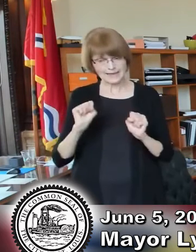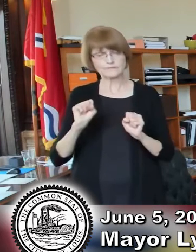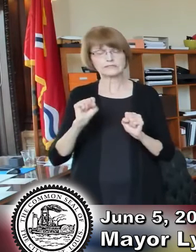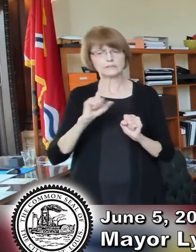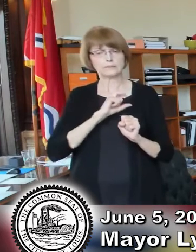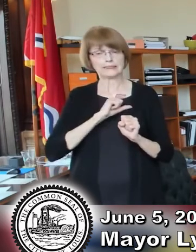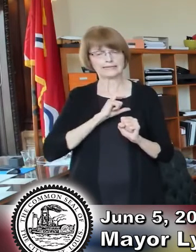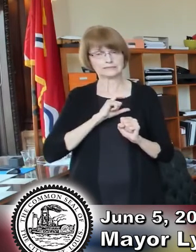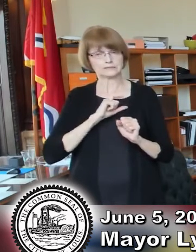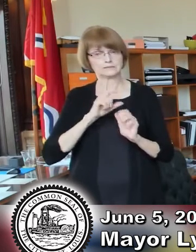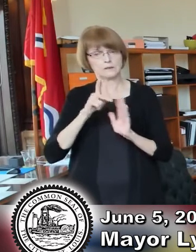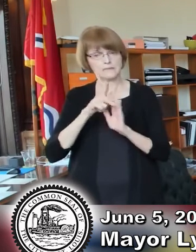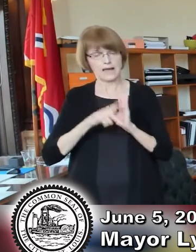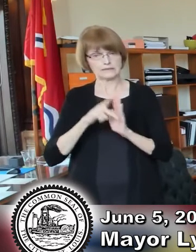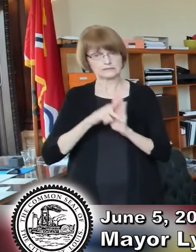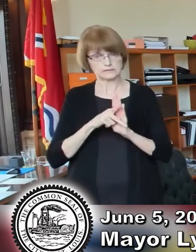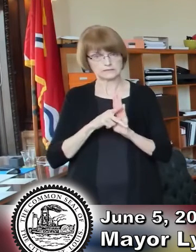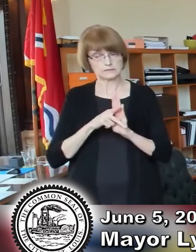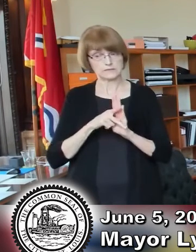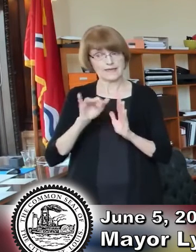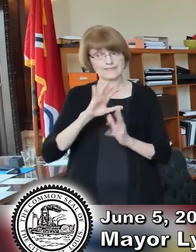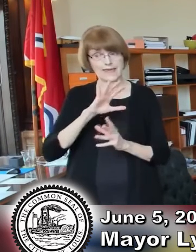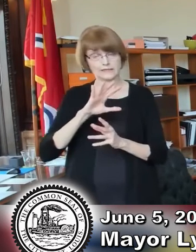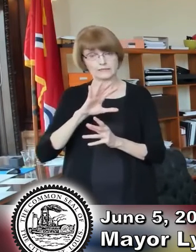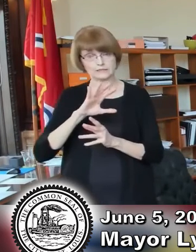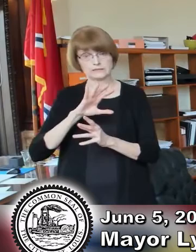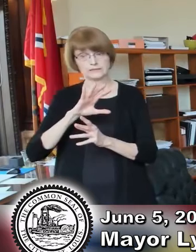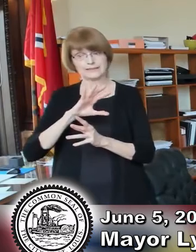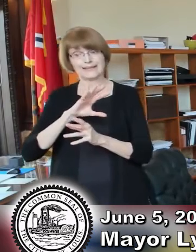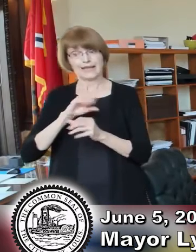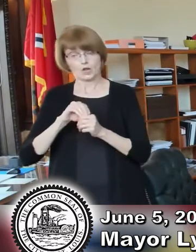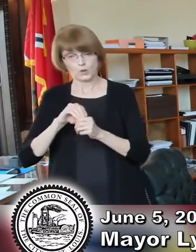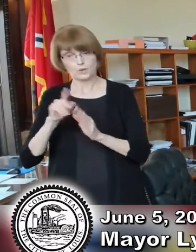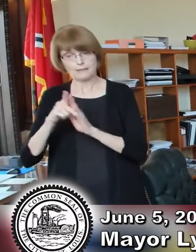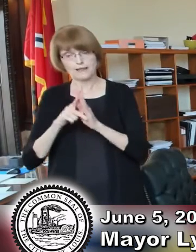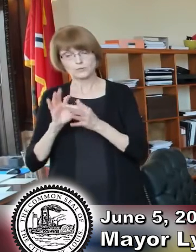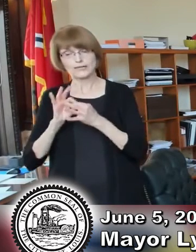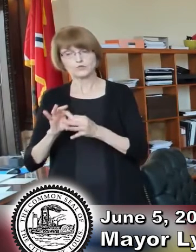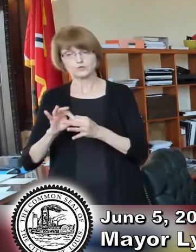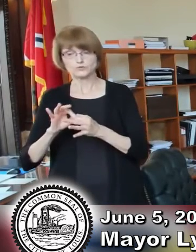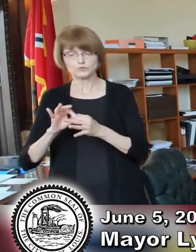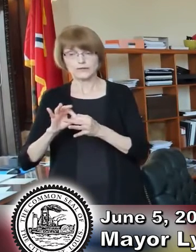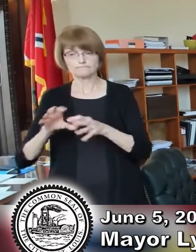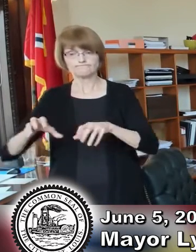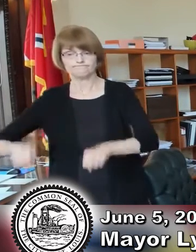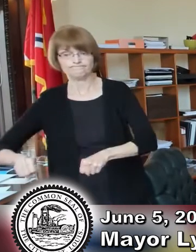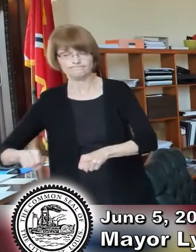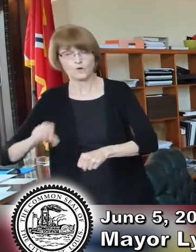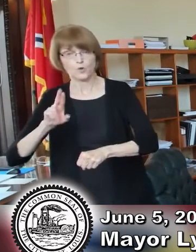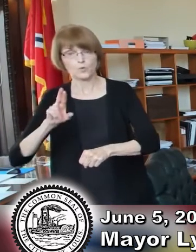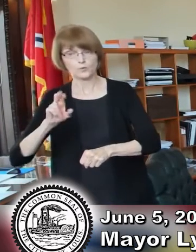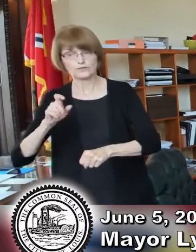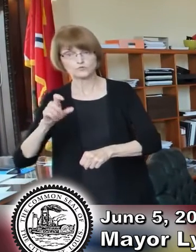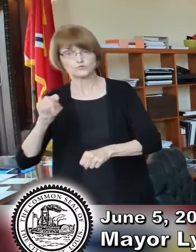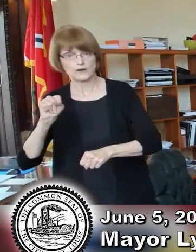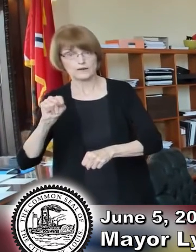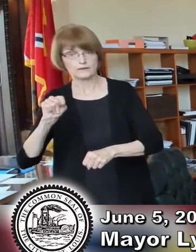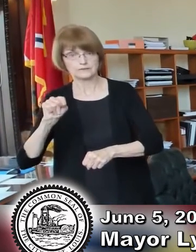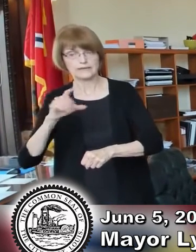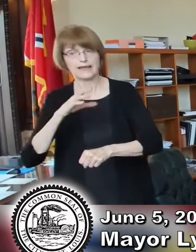that includes policies related to restraint and de-escalation. Oh, sure, of course.